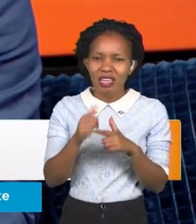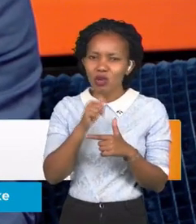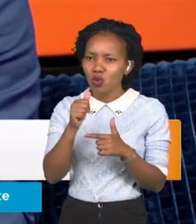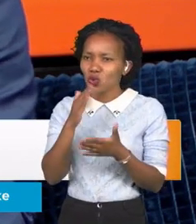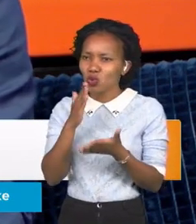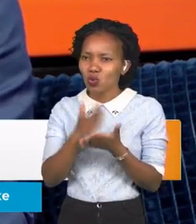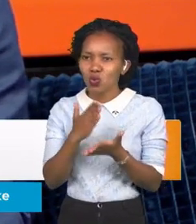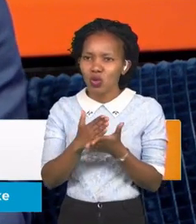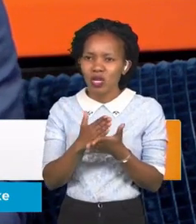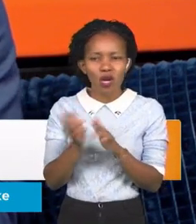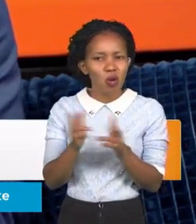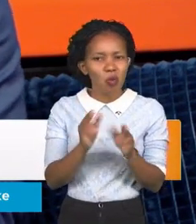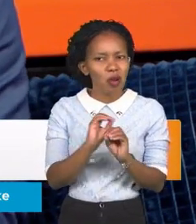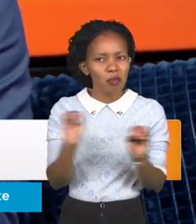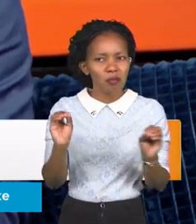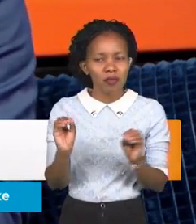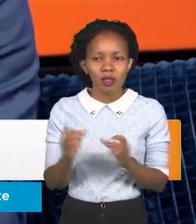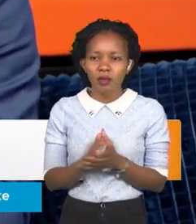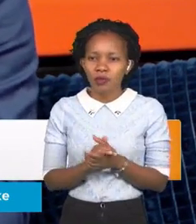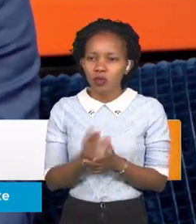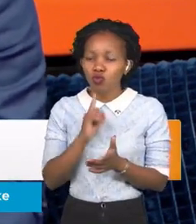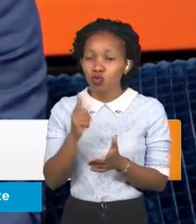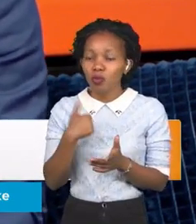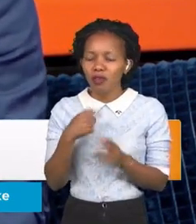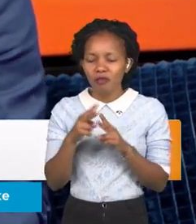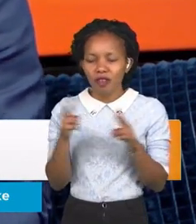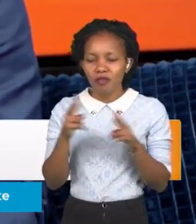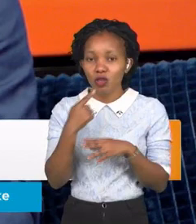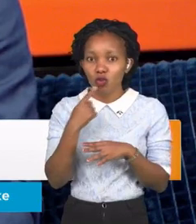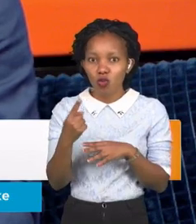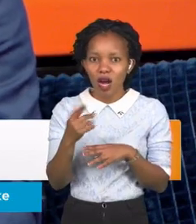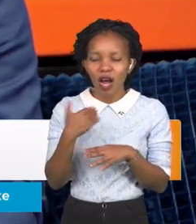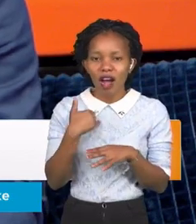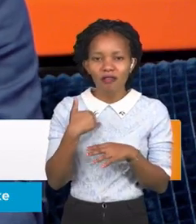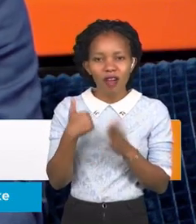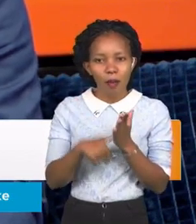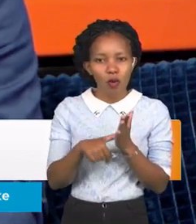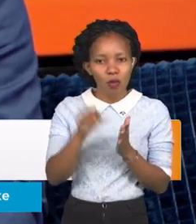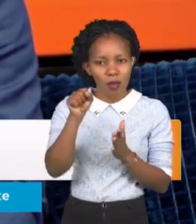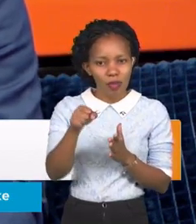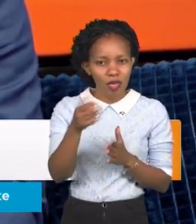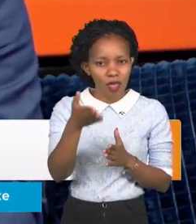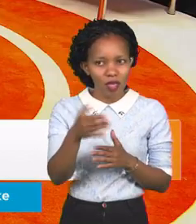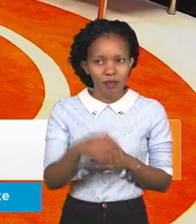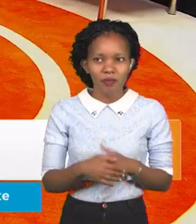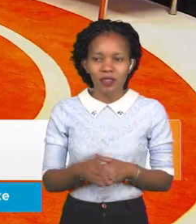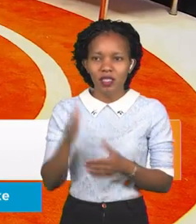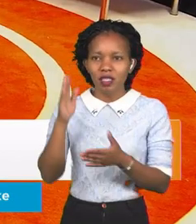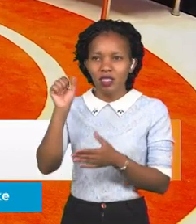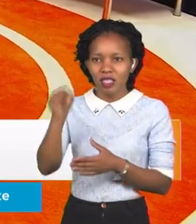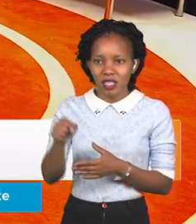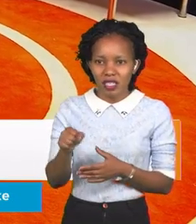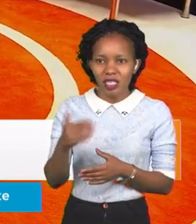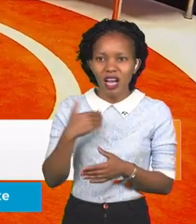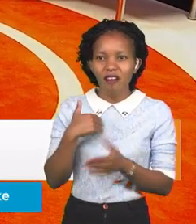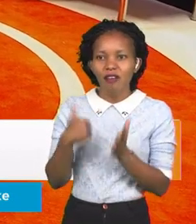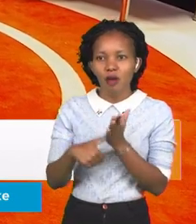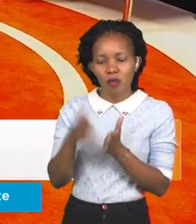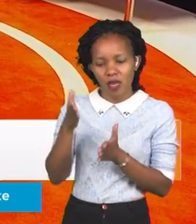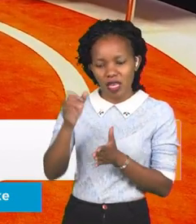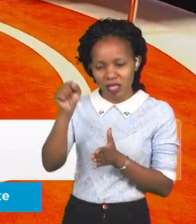really normal. So I'm very sure there must be a gap somewhere. Of course, there's always a gap